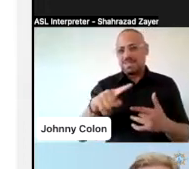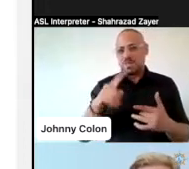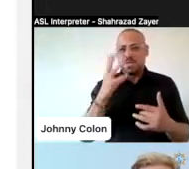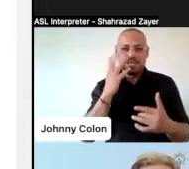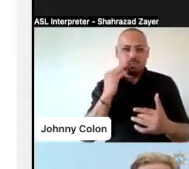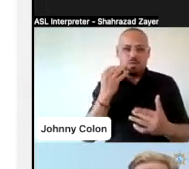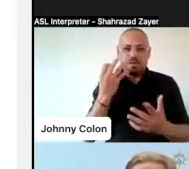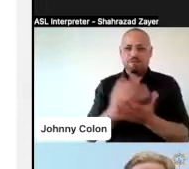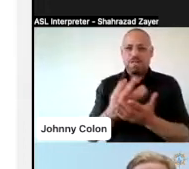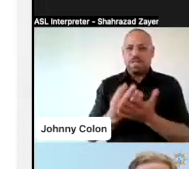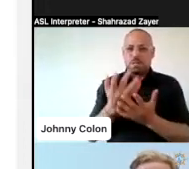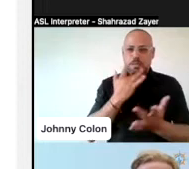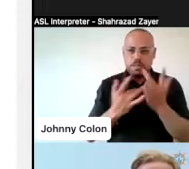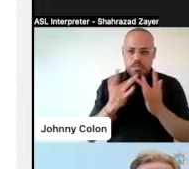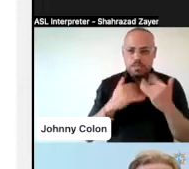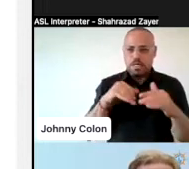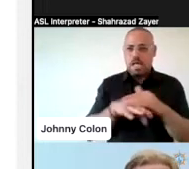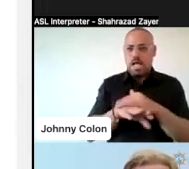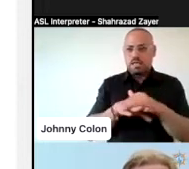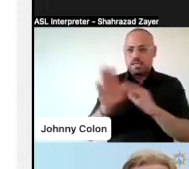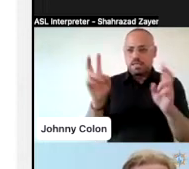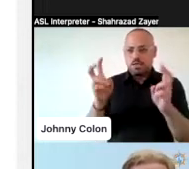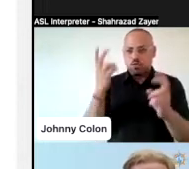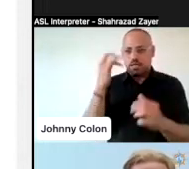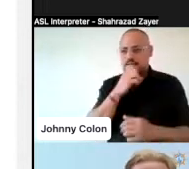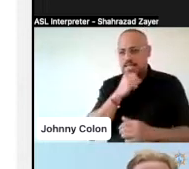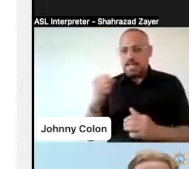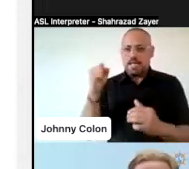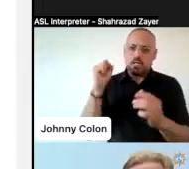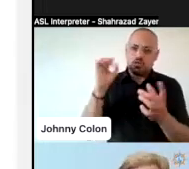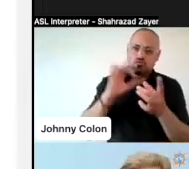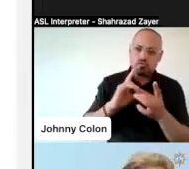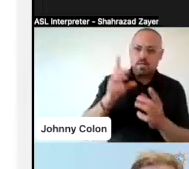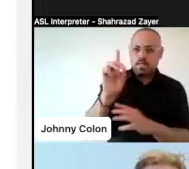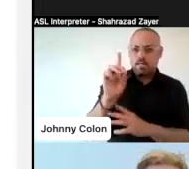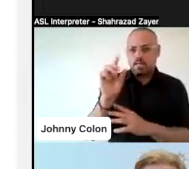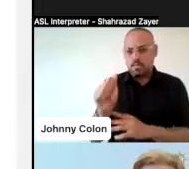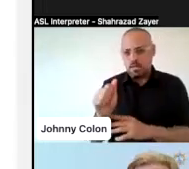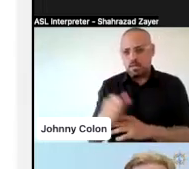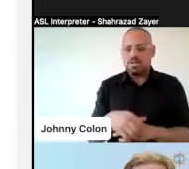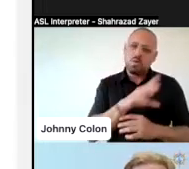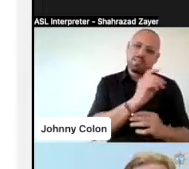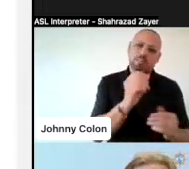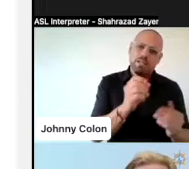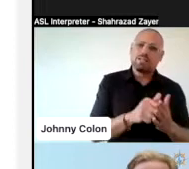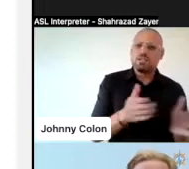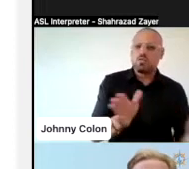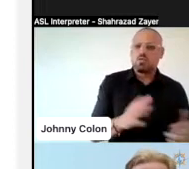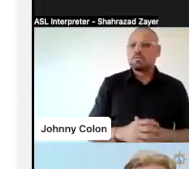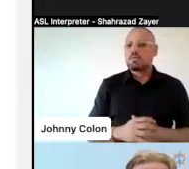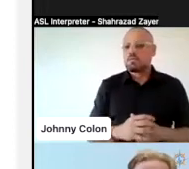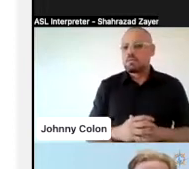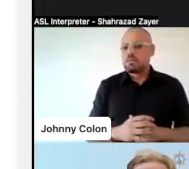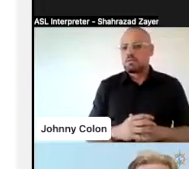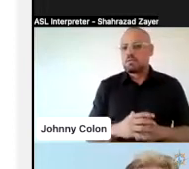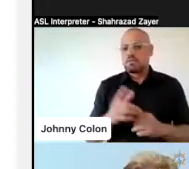financial difficulties, access issues due to age-related disabilities or disabilities in general, those